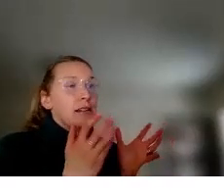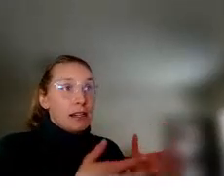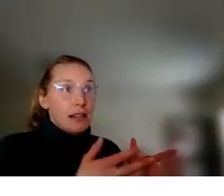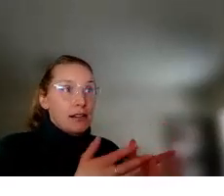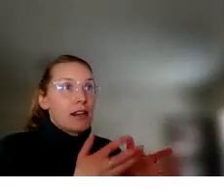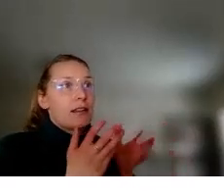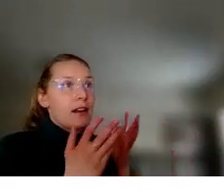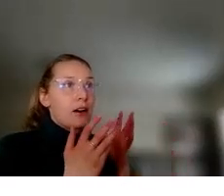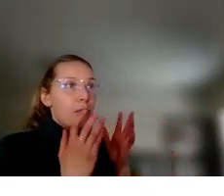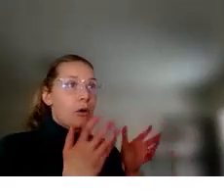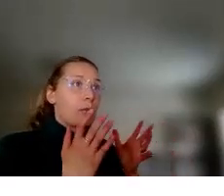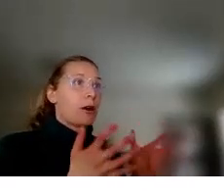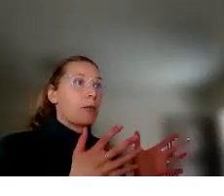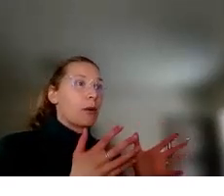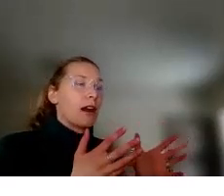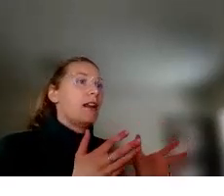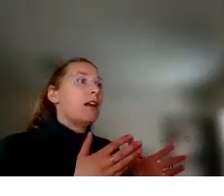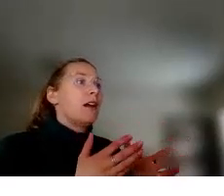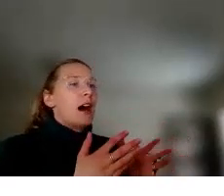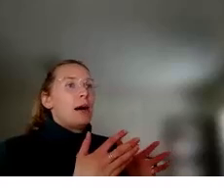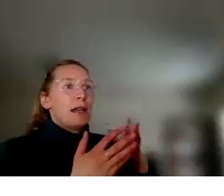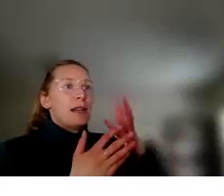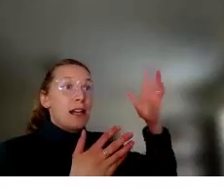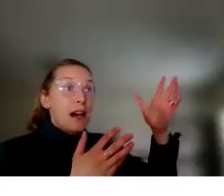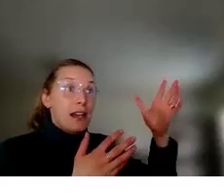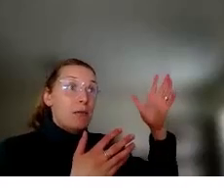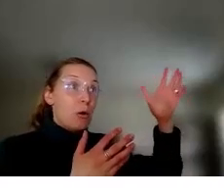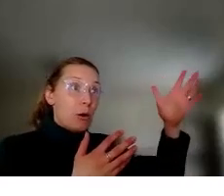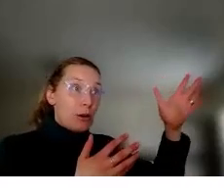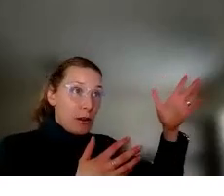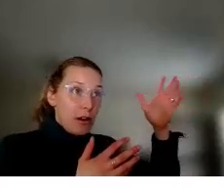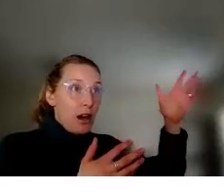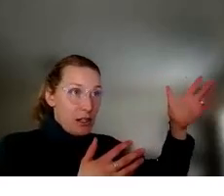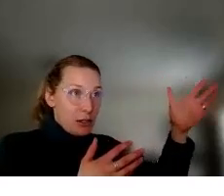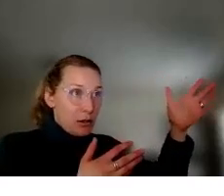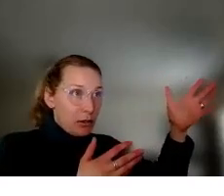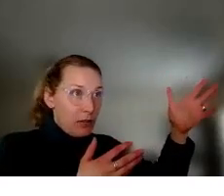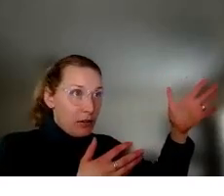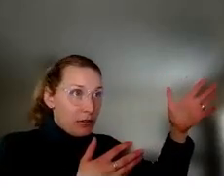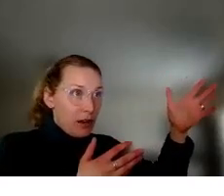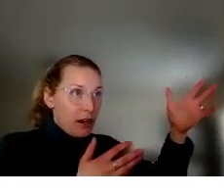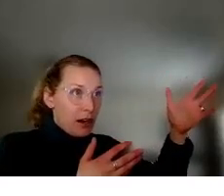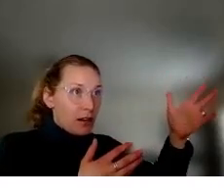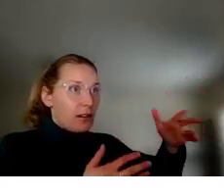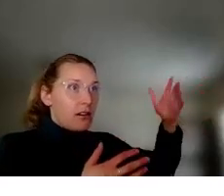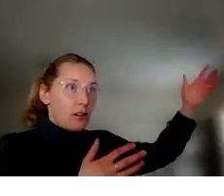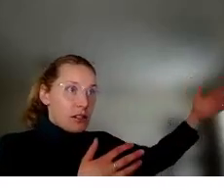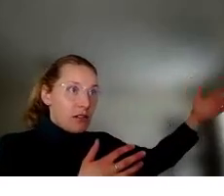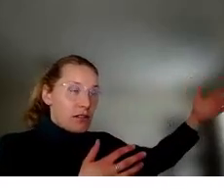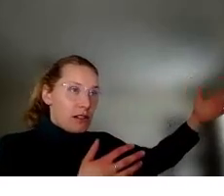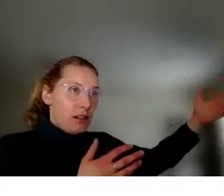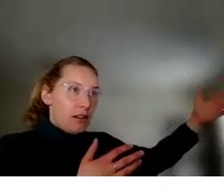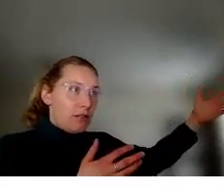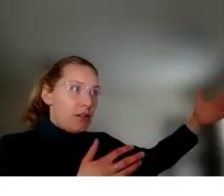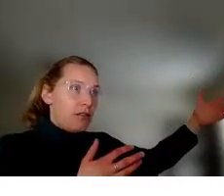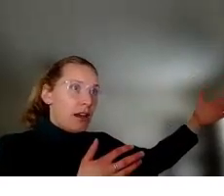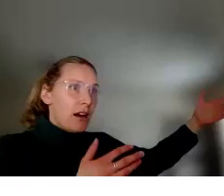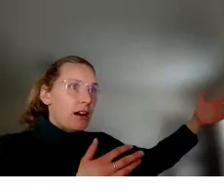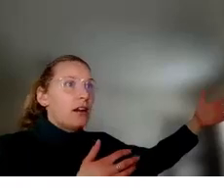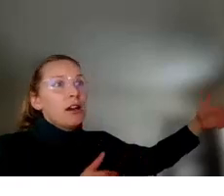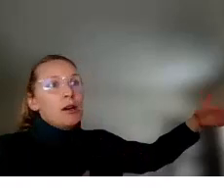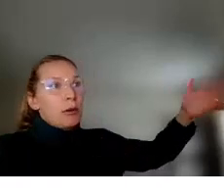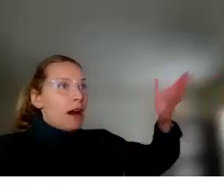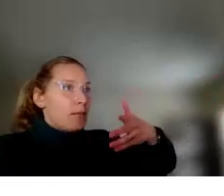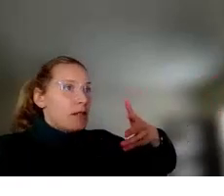has needs that are more appropriate and align more with a hospital level of care than a nursing facility level